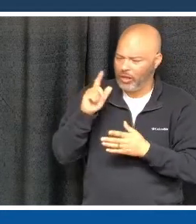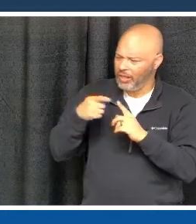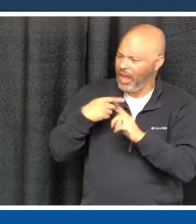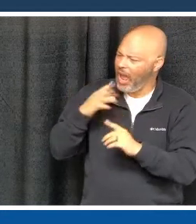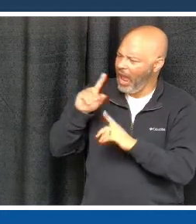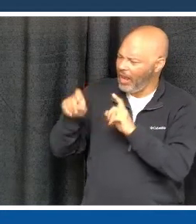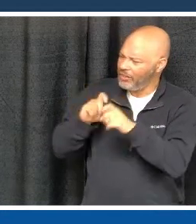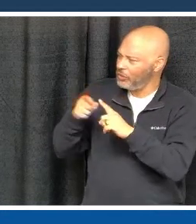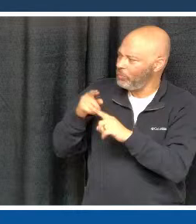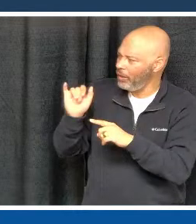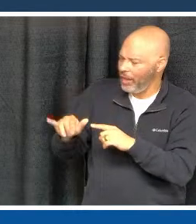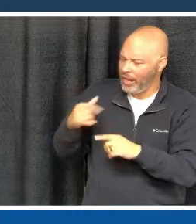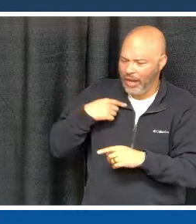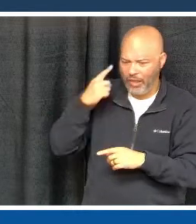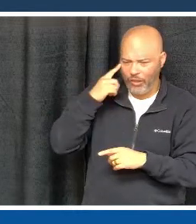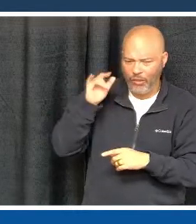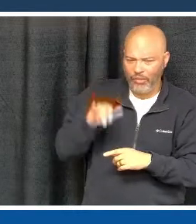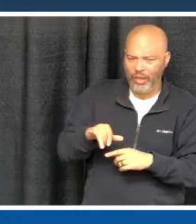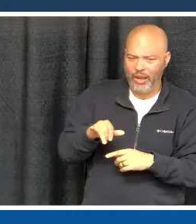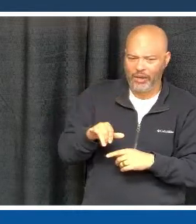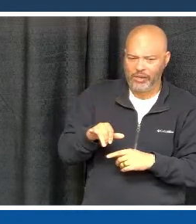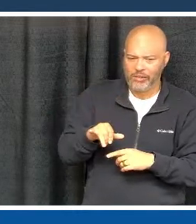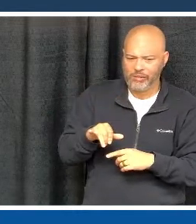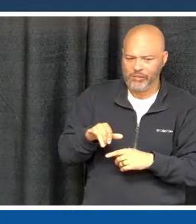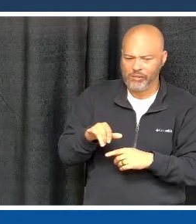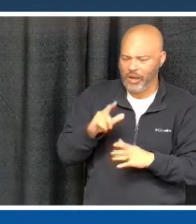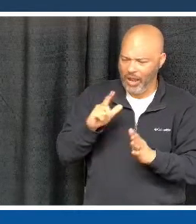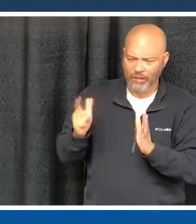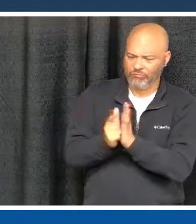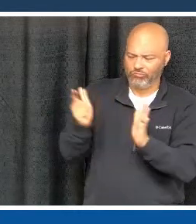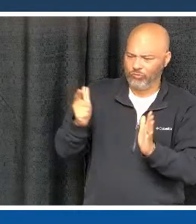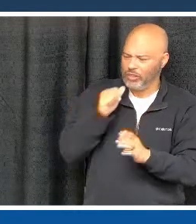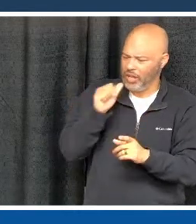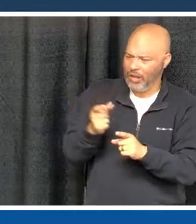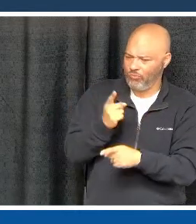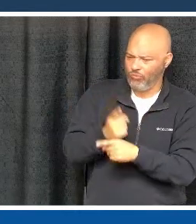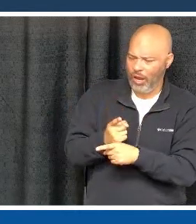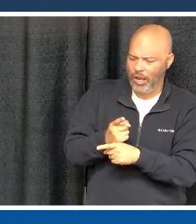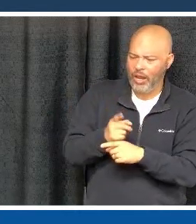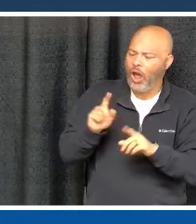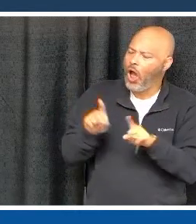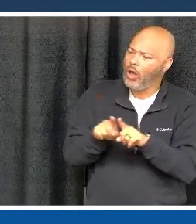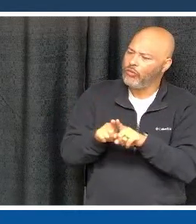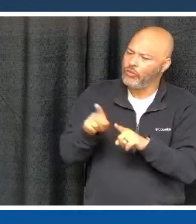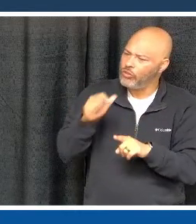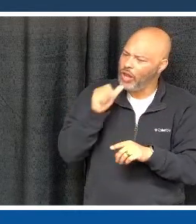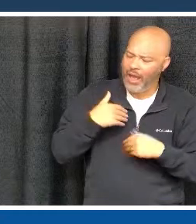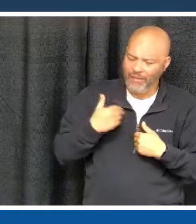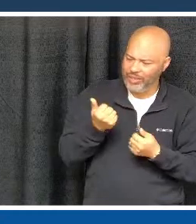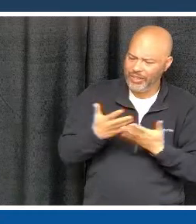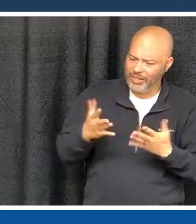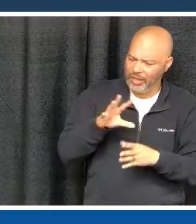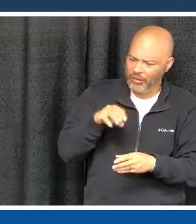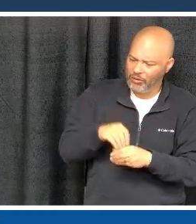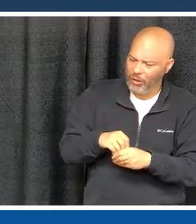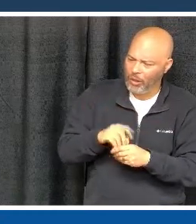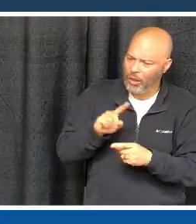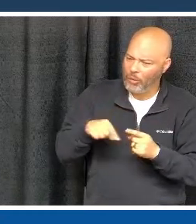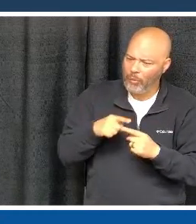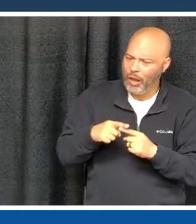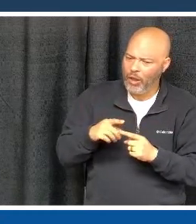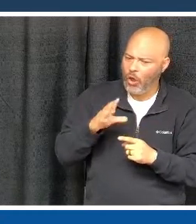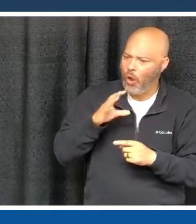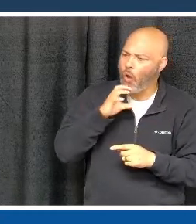questioned that and thought that was just illegal. It wasn't right. Also, you don't have anything in there about